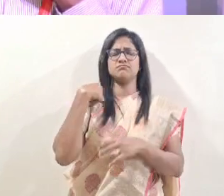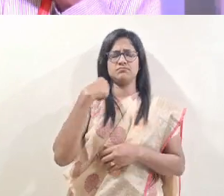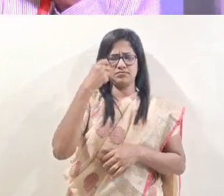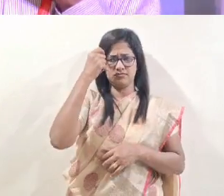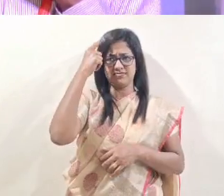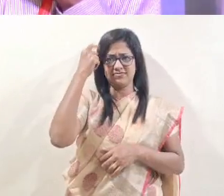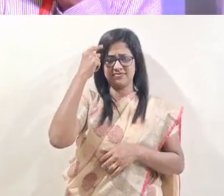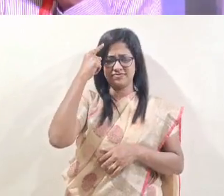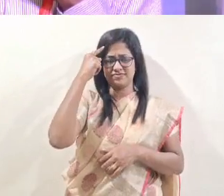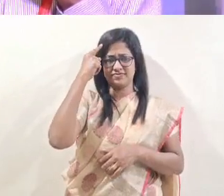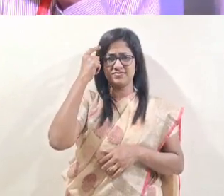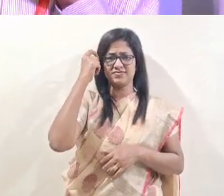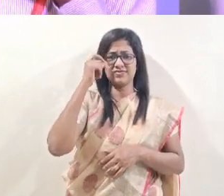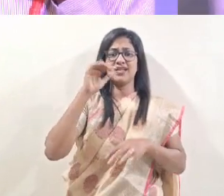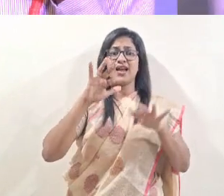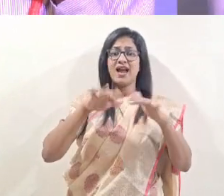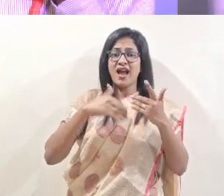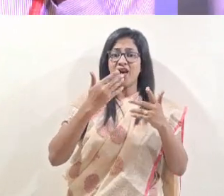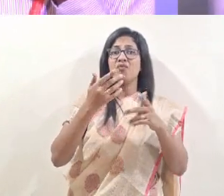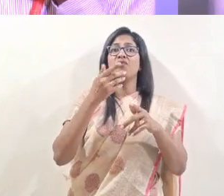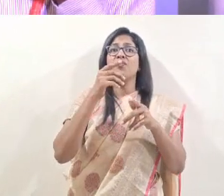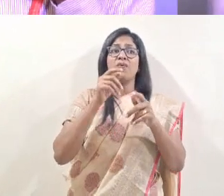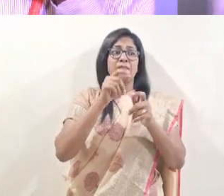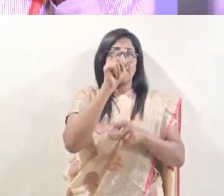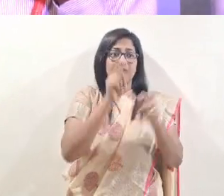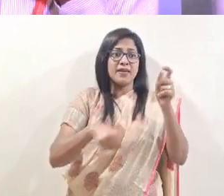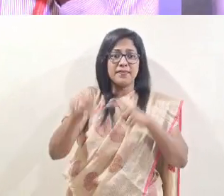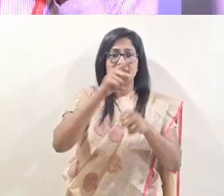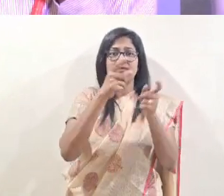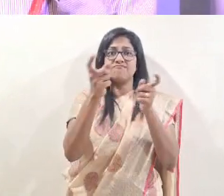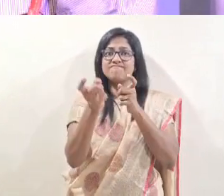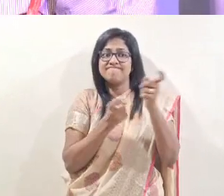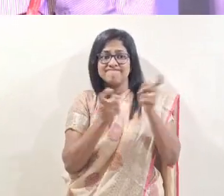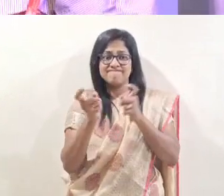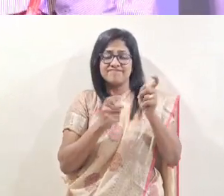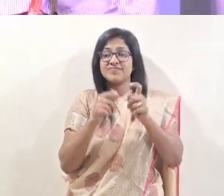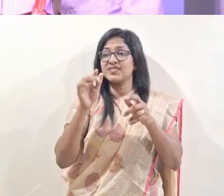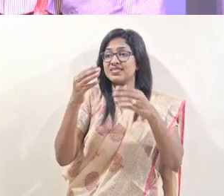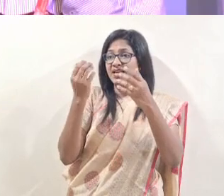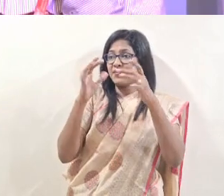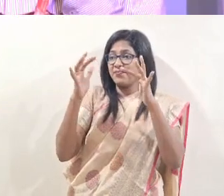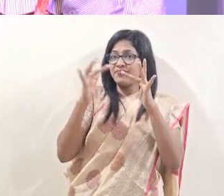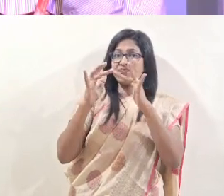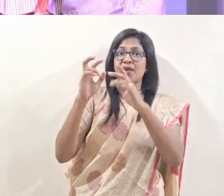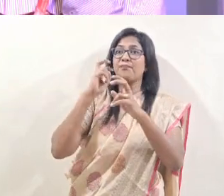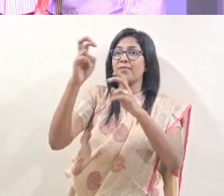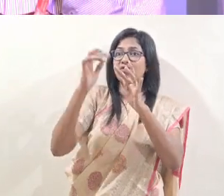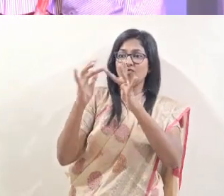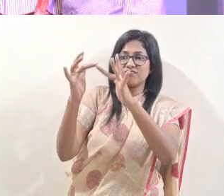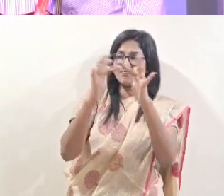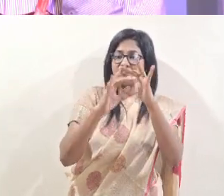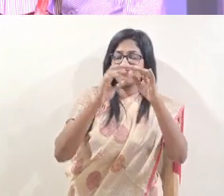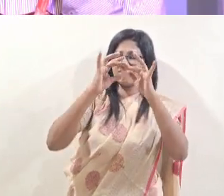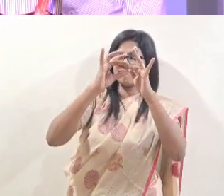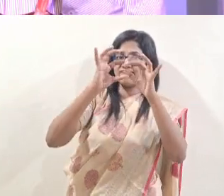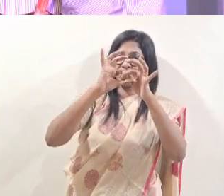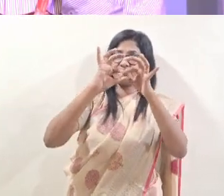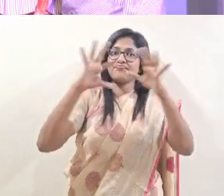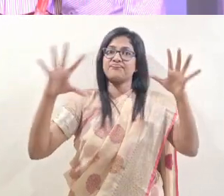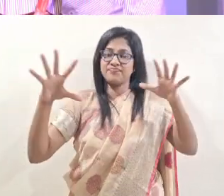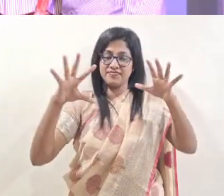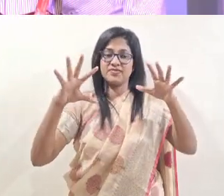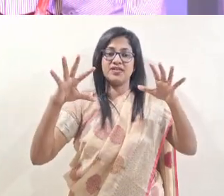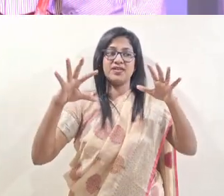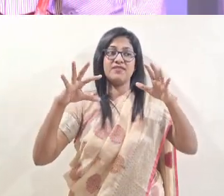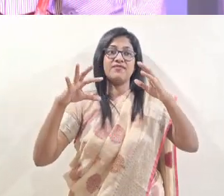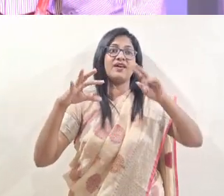that how do we retain passengers who once leave the network and switch to other modes of transport? Well, it's